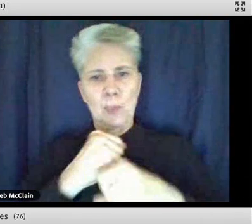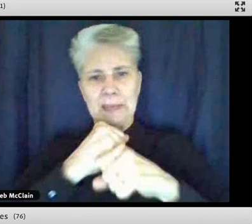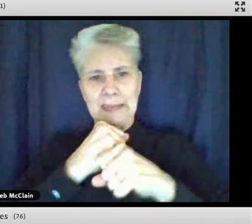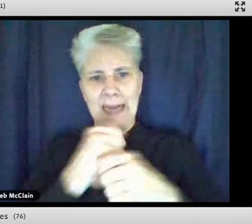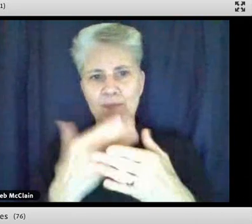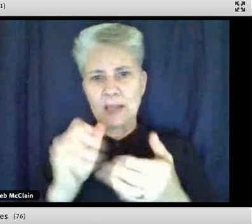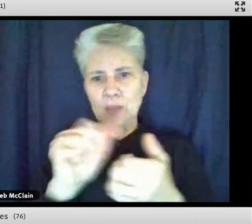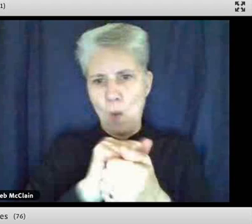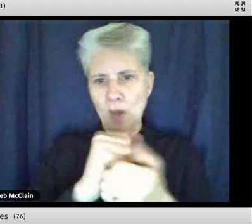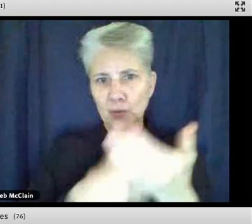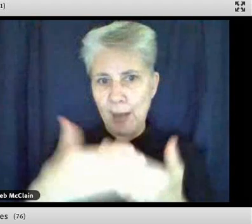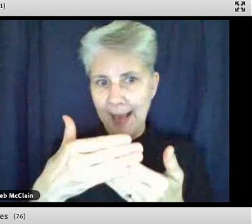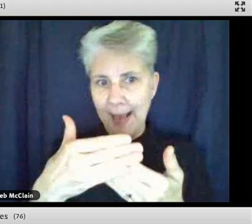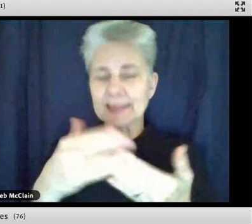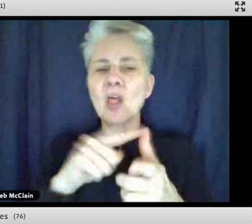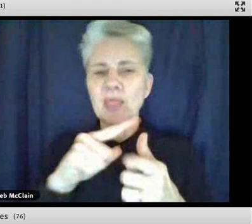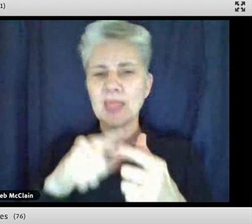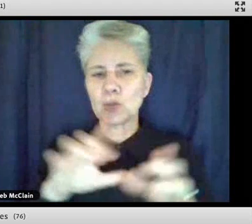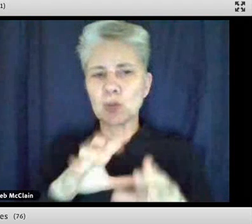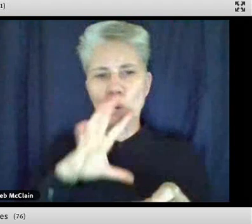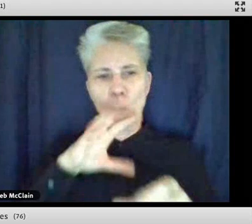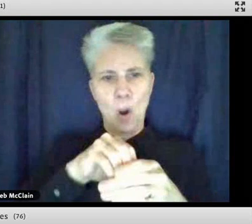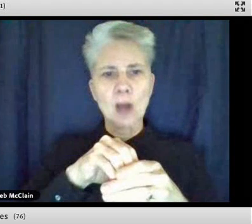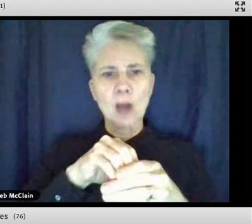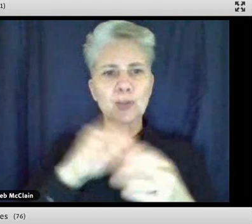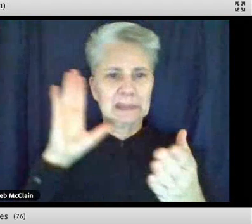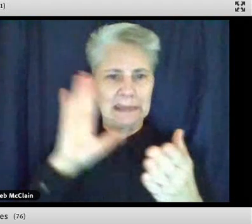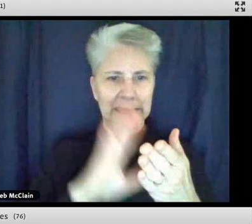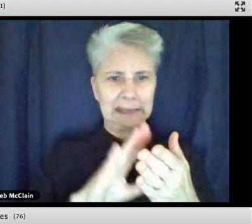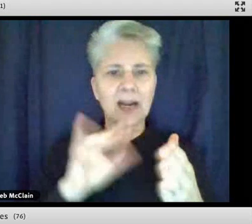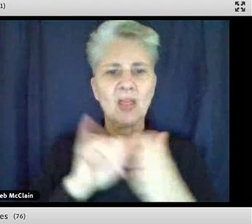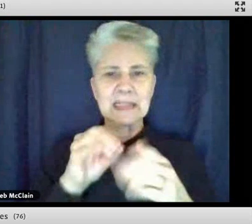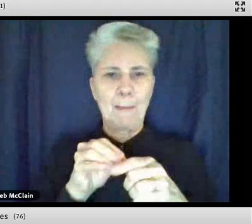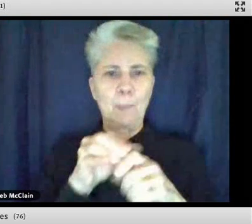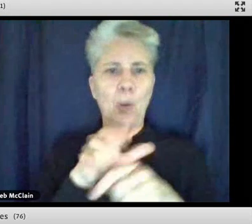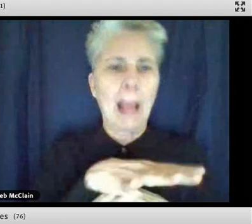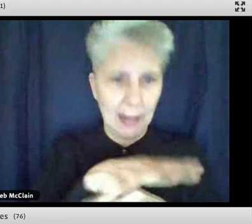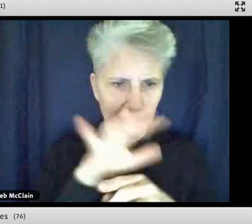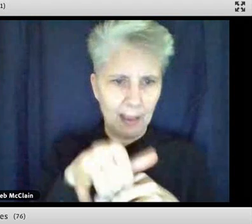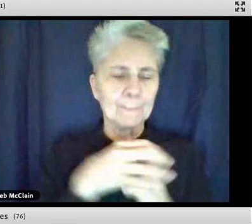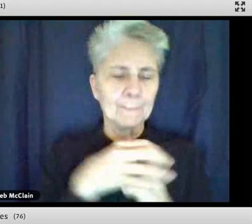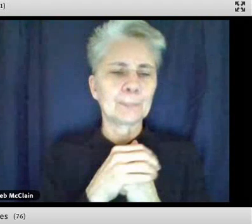of washing your hands and things like that, you can do your part to flatten the curve. Um,